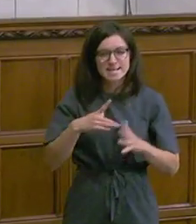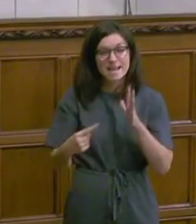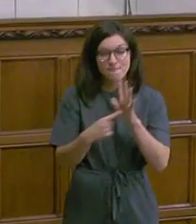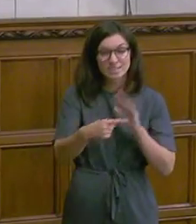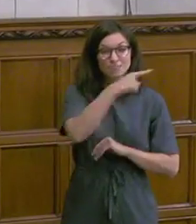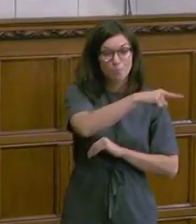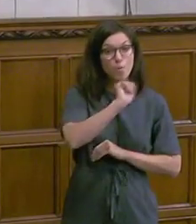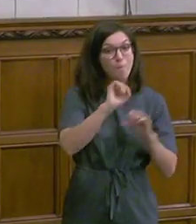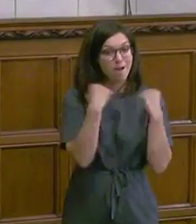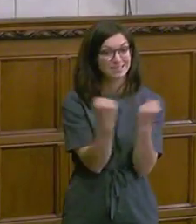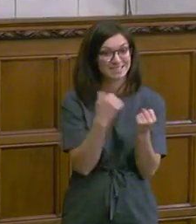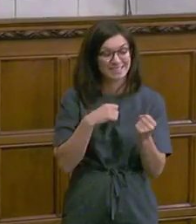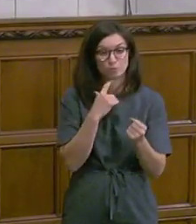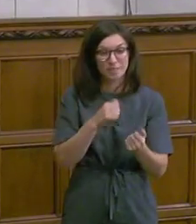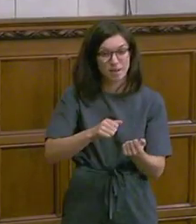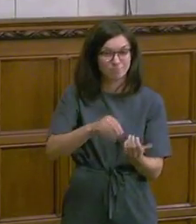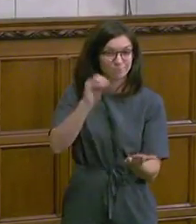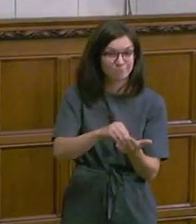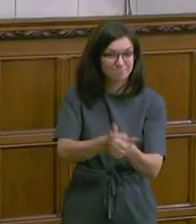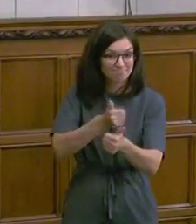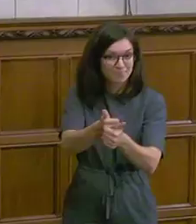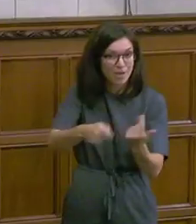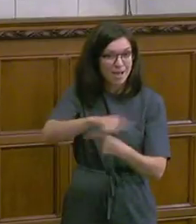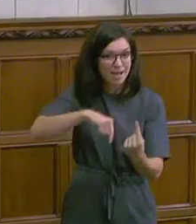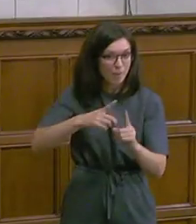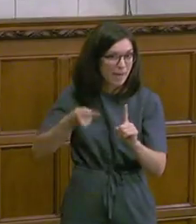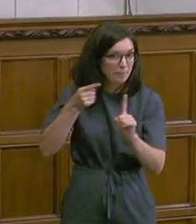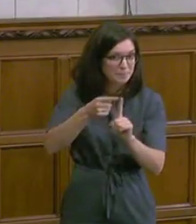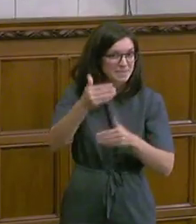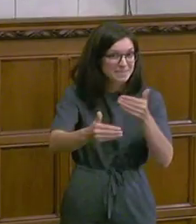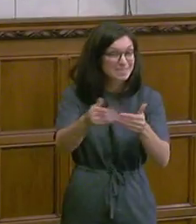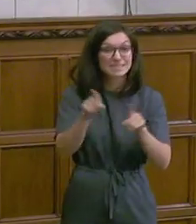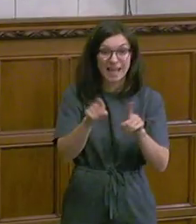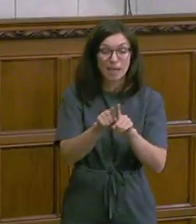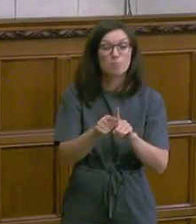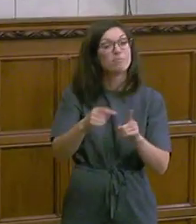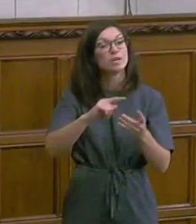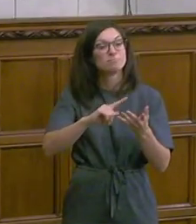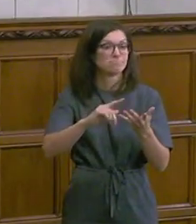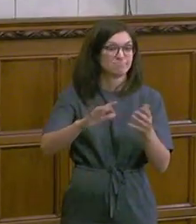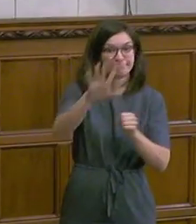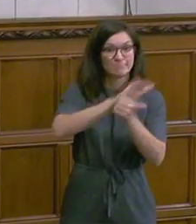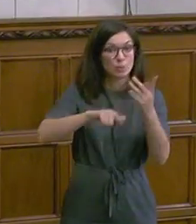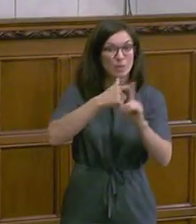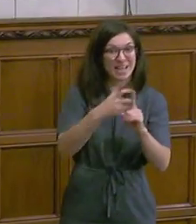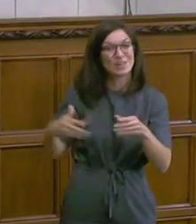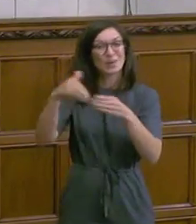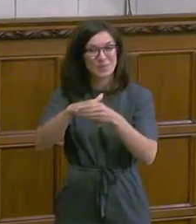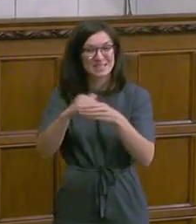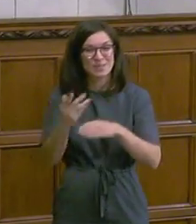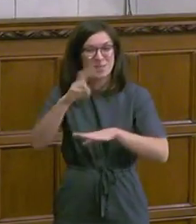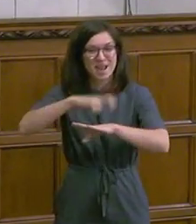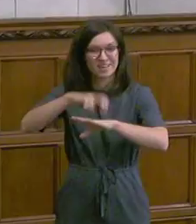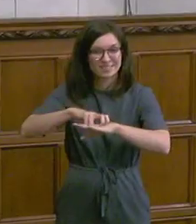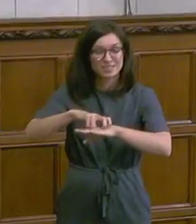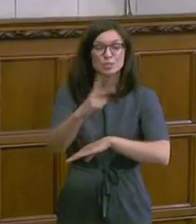your department, and I say it here kindly to you in the mainland, but also for us back home in Northern Ireland as well. The two can exist together,